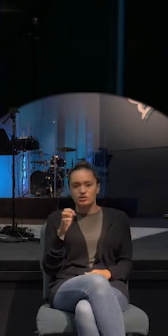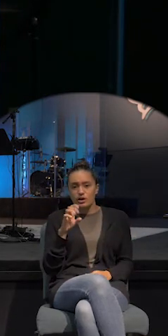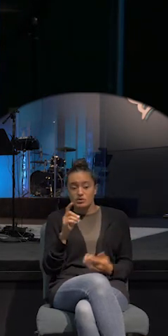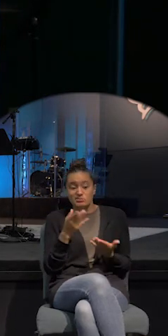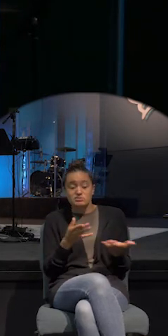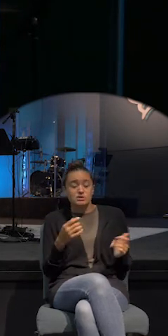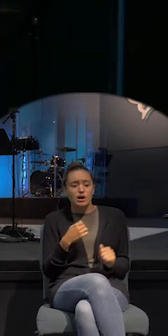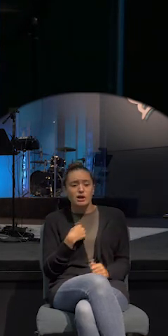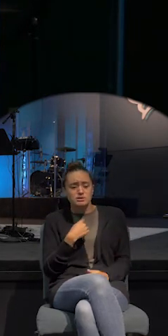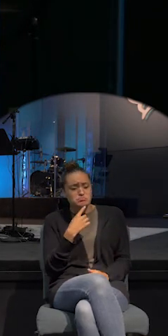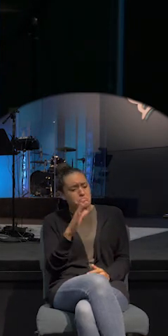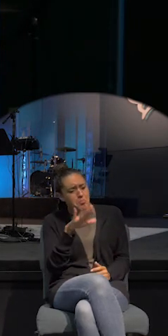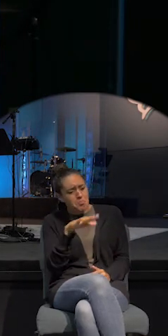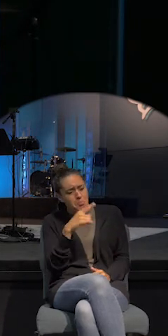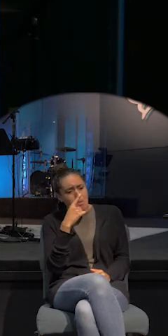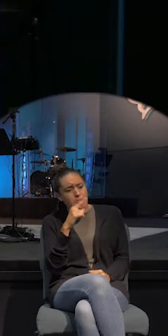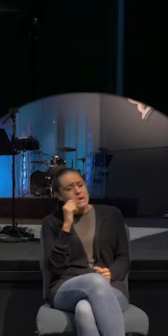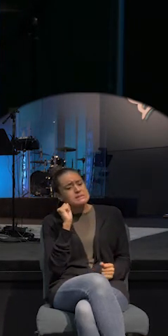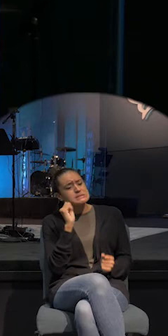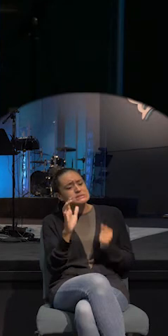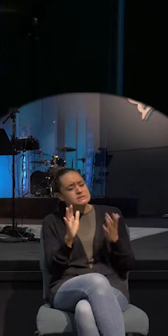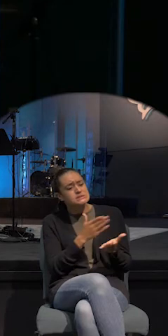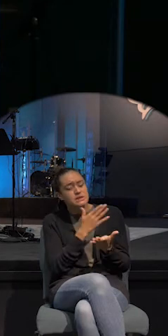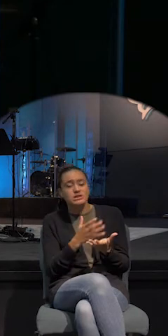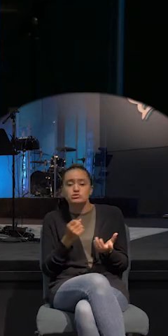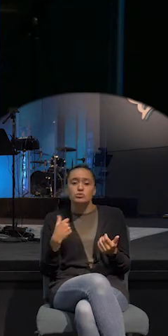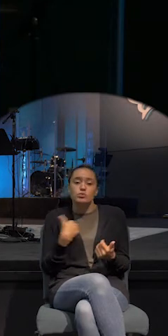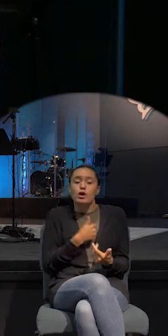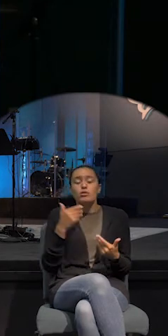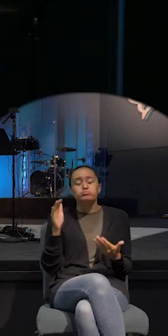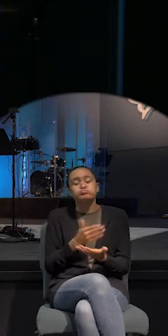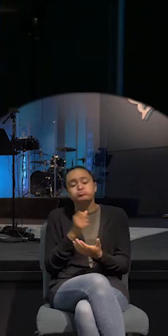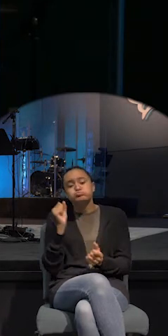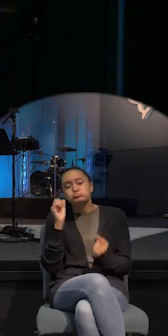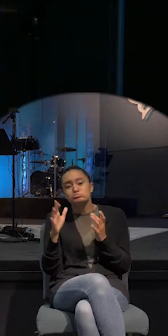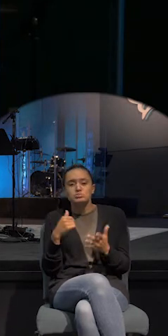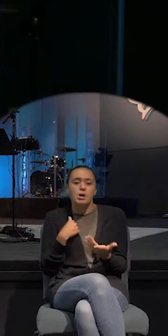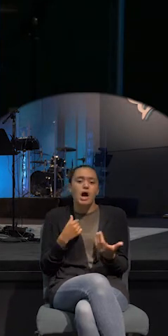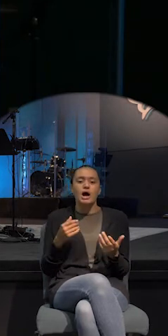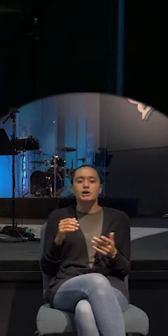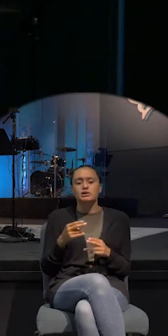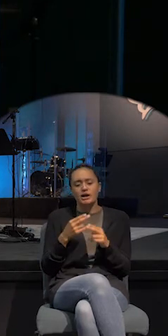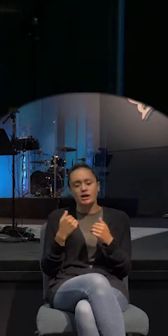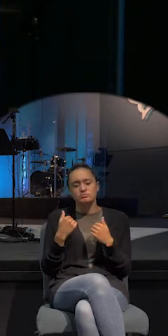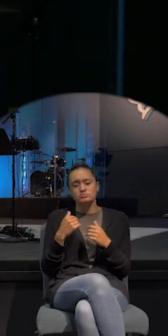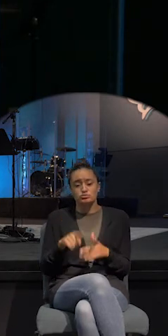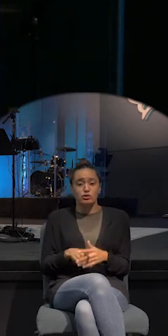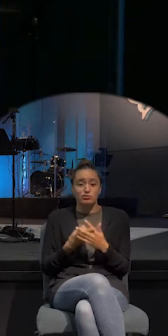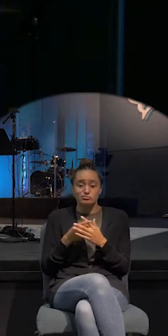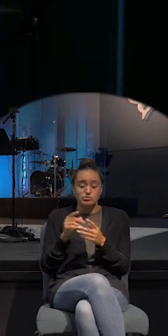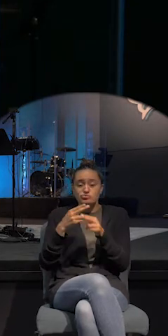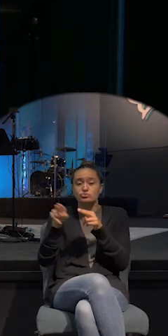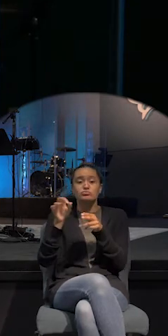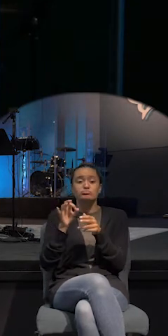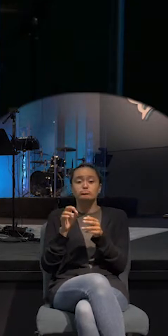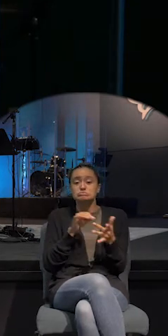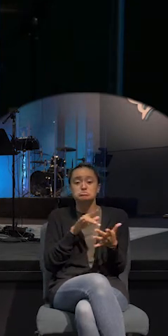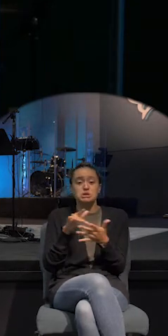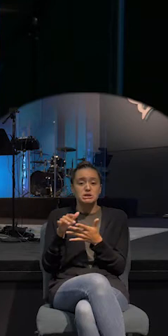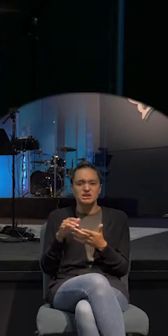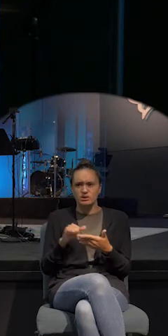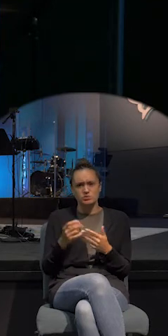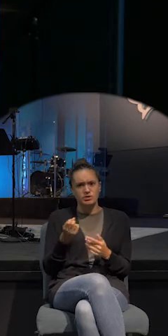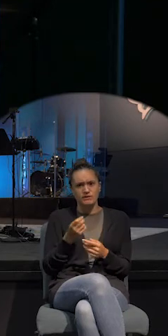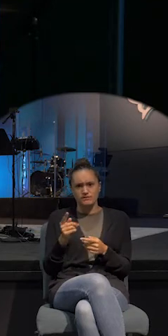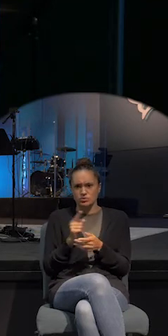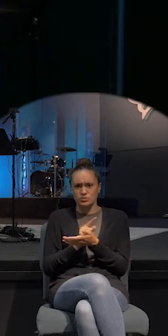them in some worship. And so Jared led some worship, and I went up and gave a devotion. And so that was, you know, few weeks